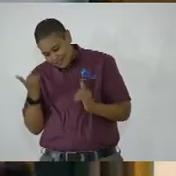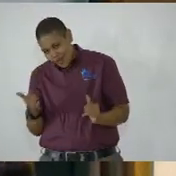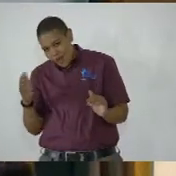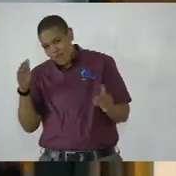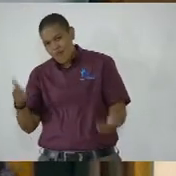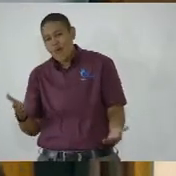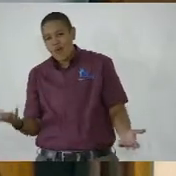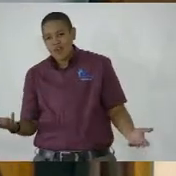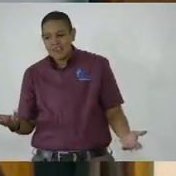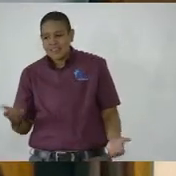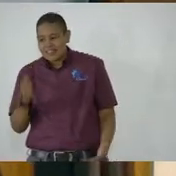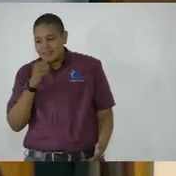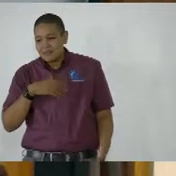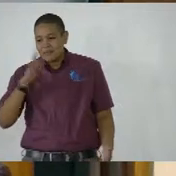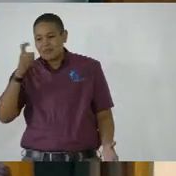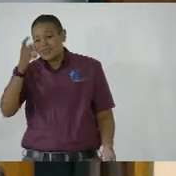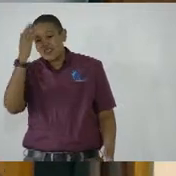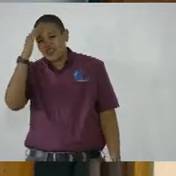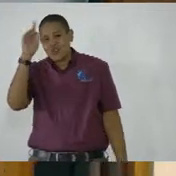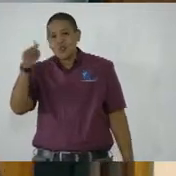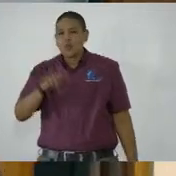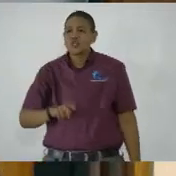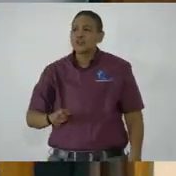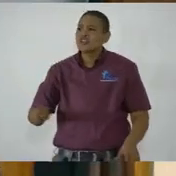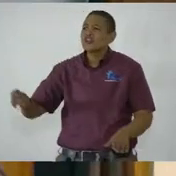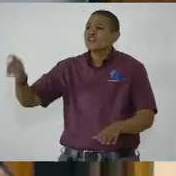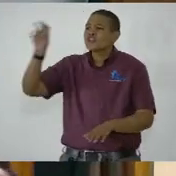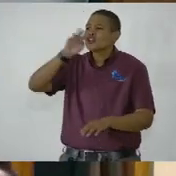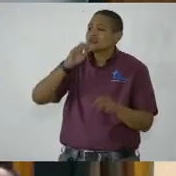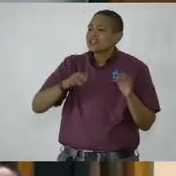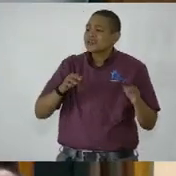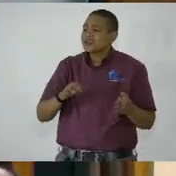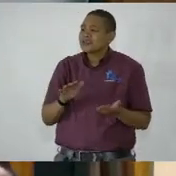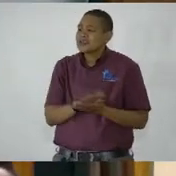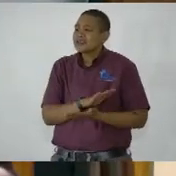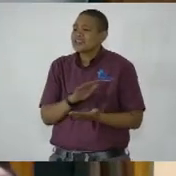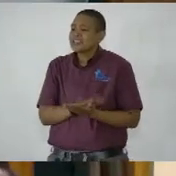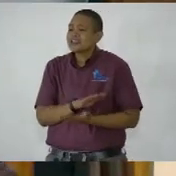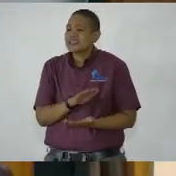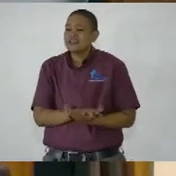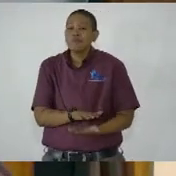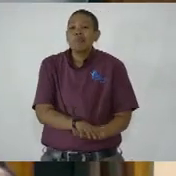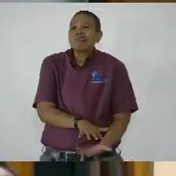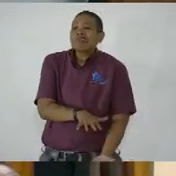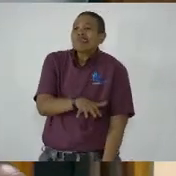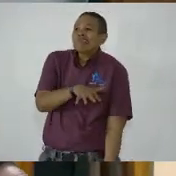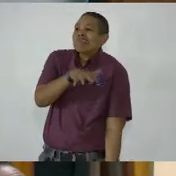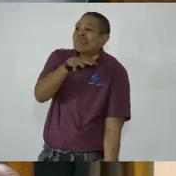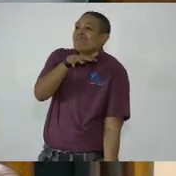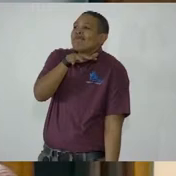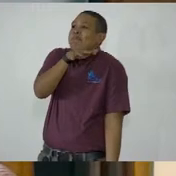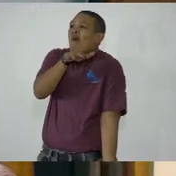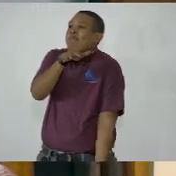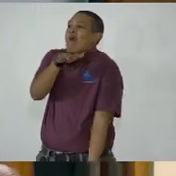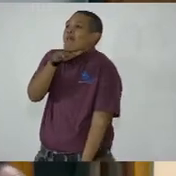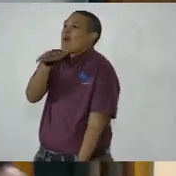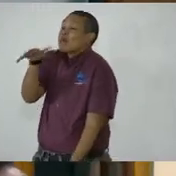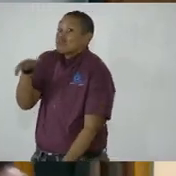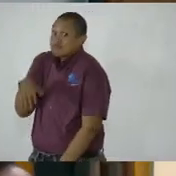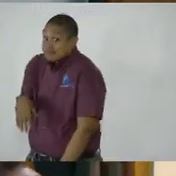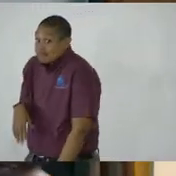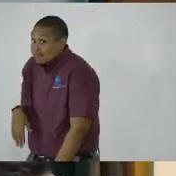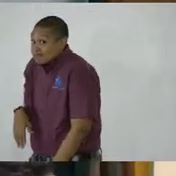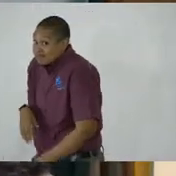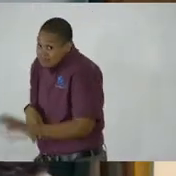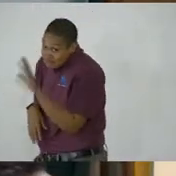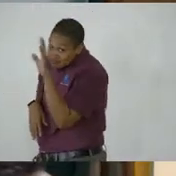Yes. Madam Speaker, you know it when you go around the courts. The amount of documents, files, if you put them all